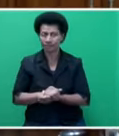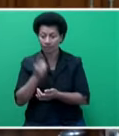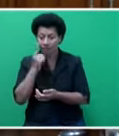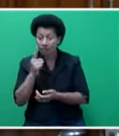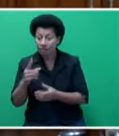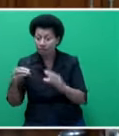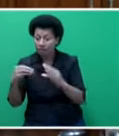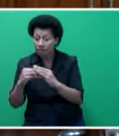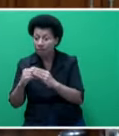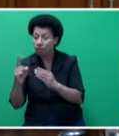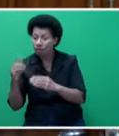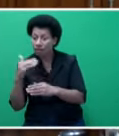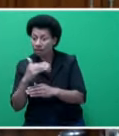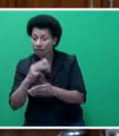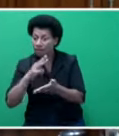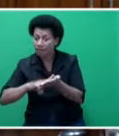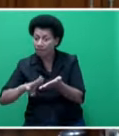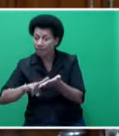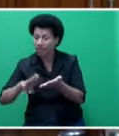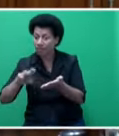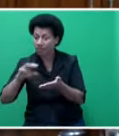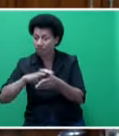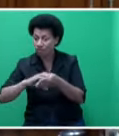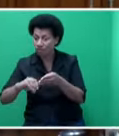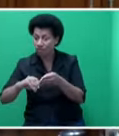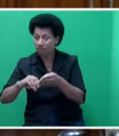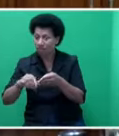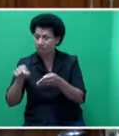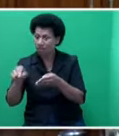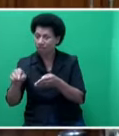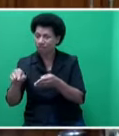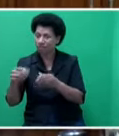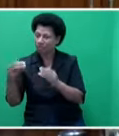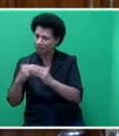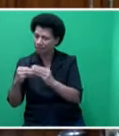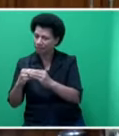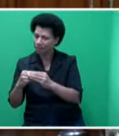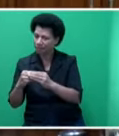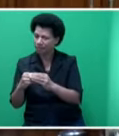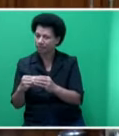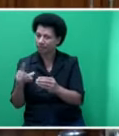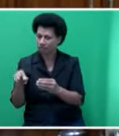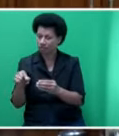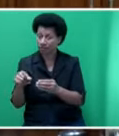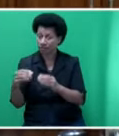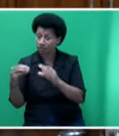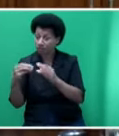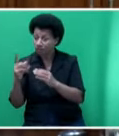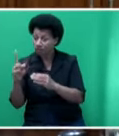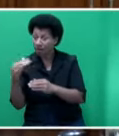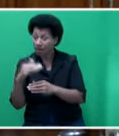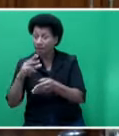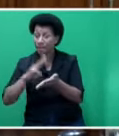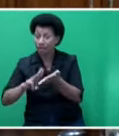million worth of provisioning actually has been done by the banks. In other words, they believe that at least $100 million